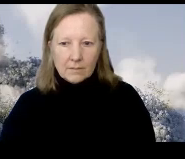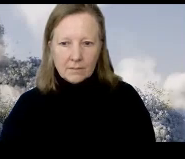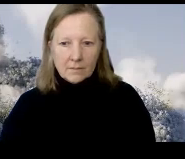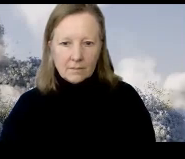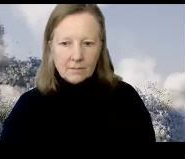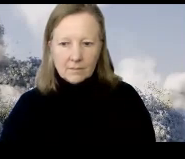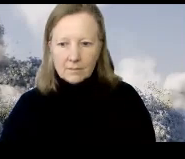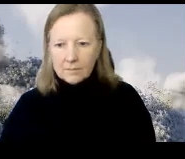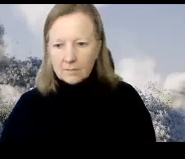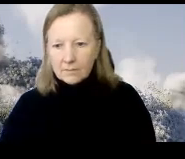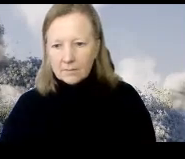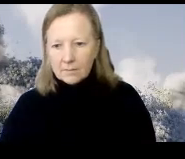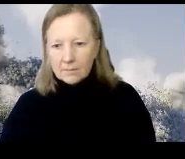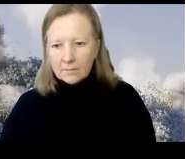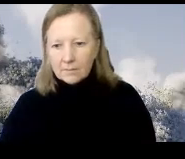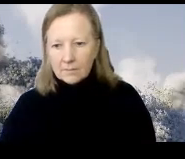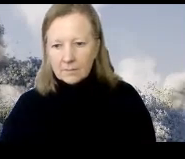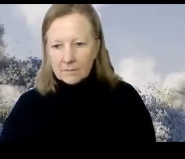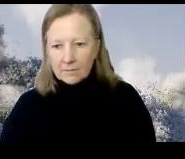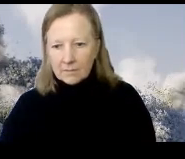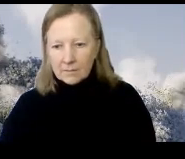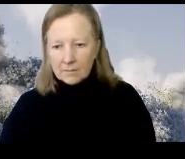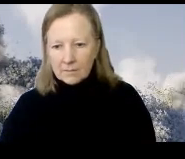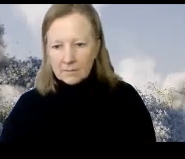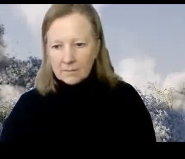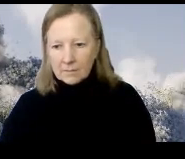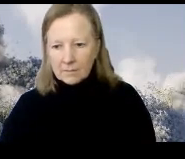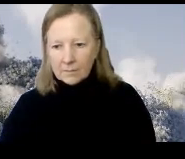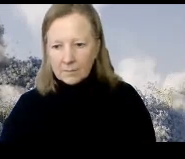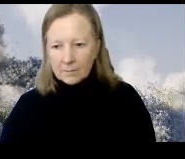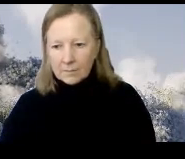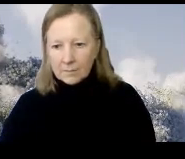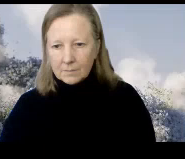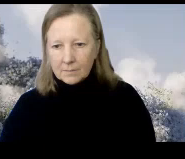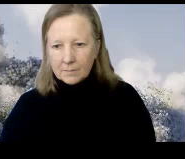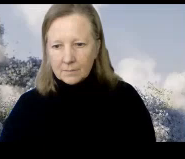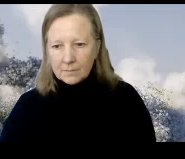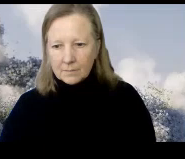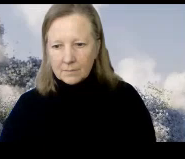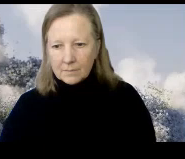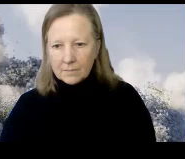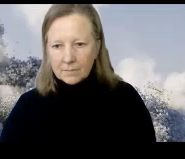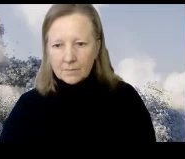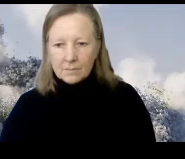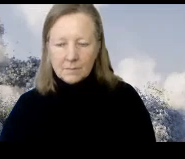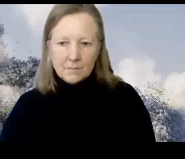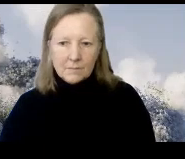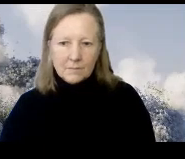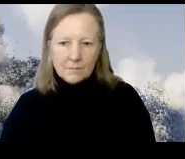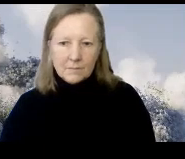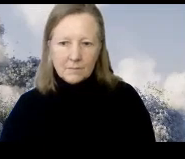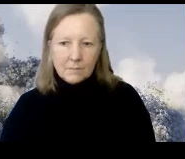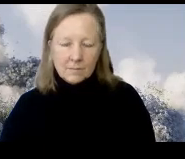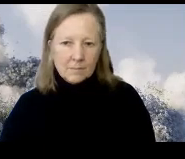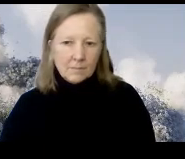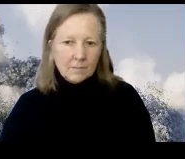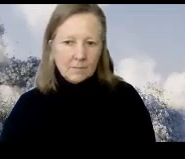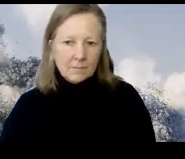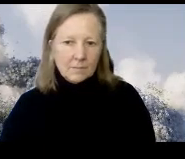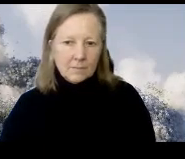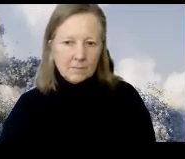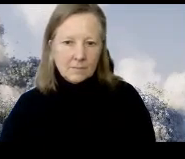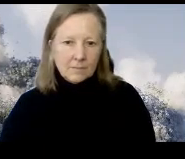important for us to give us your feedback. In the question, if you scan this QR code, it will ask you the event type.